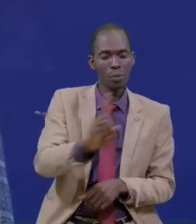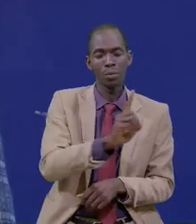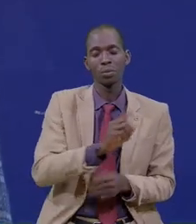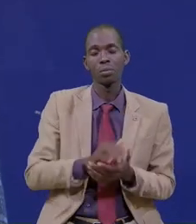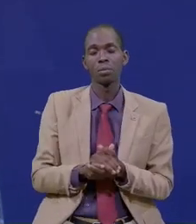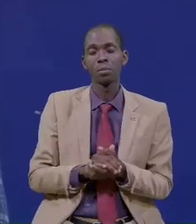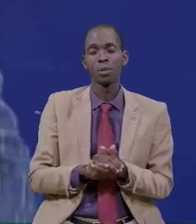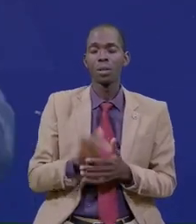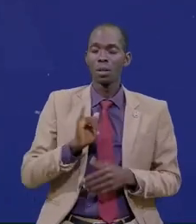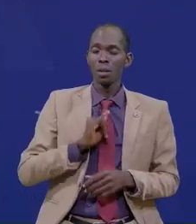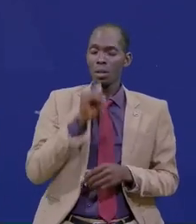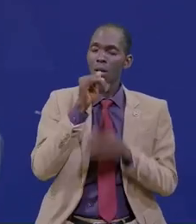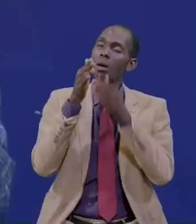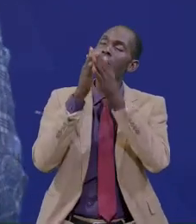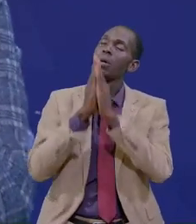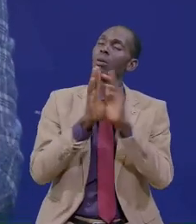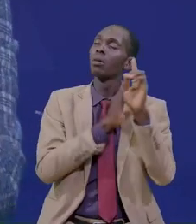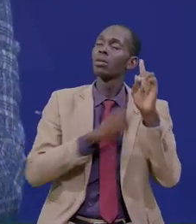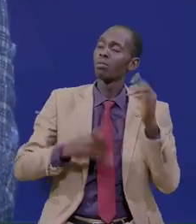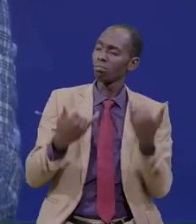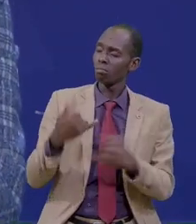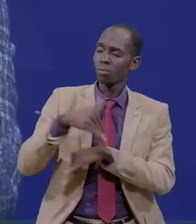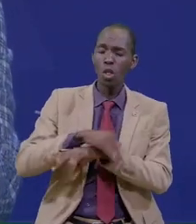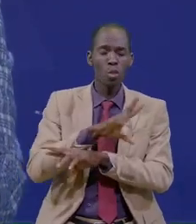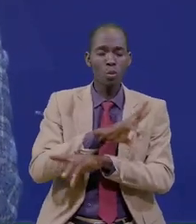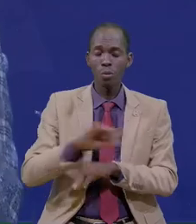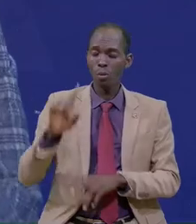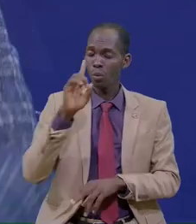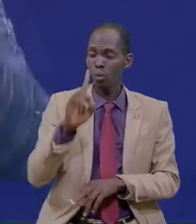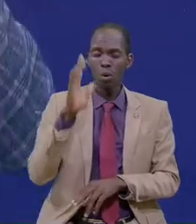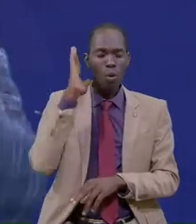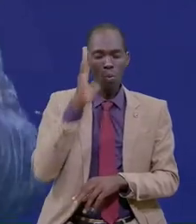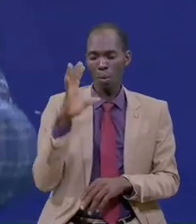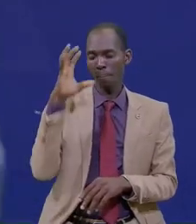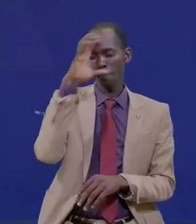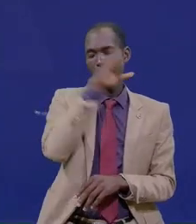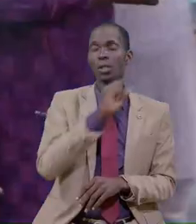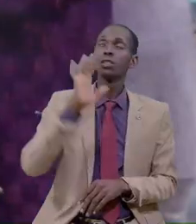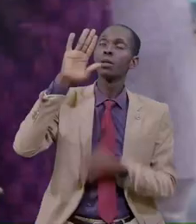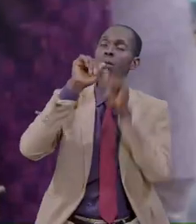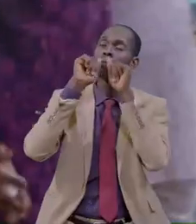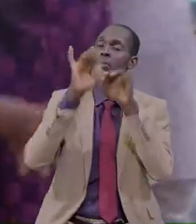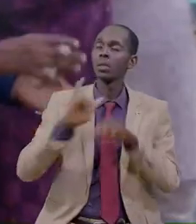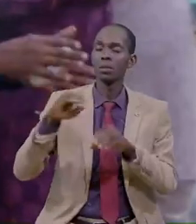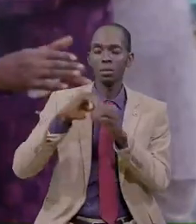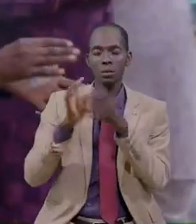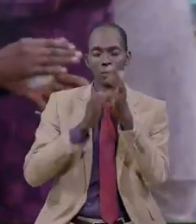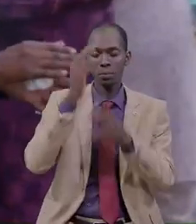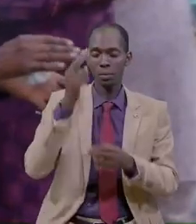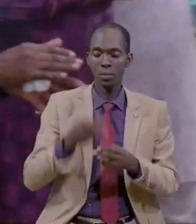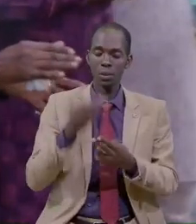I'm asking, Lord, that tonight nobody will miss your blessing in Jesus' name.